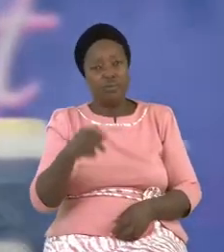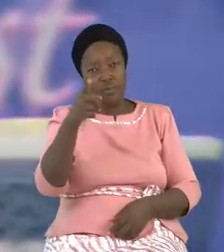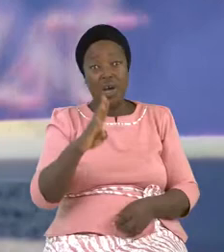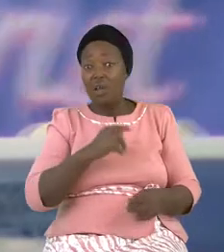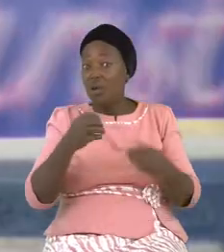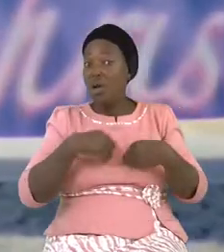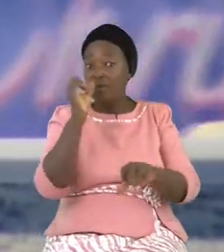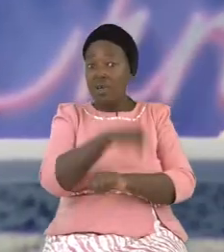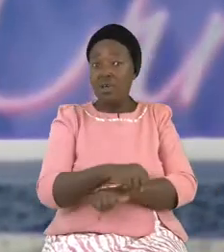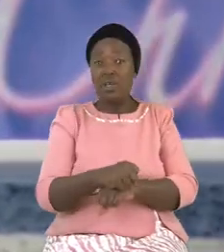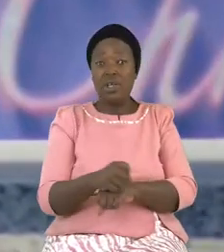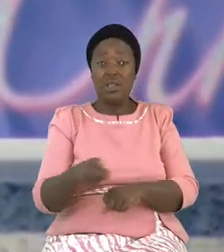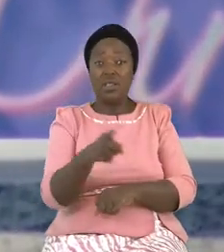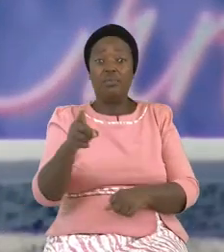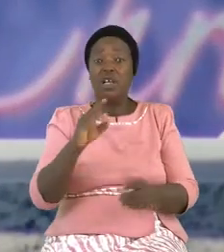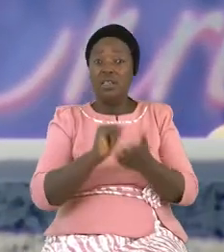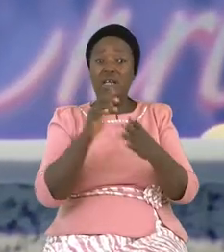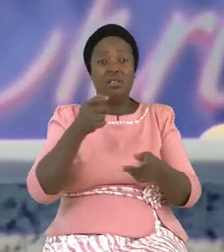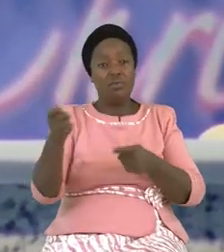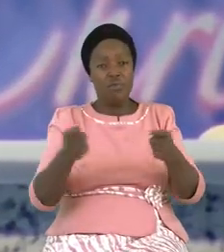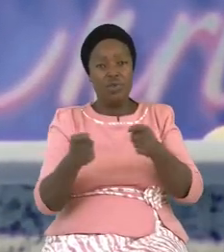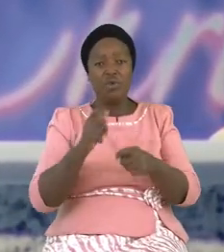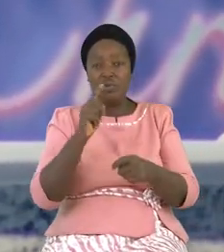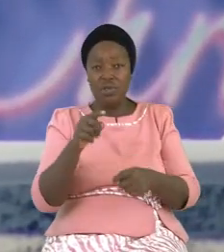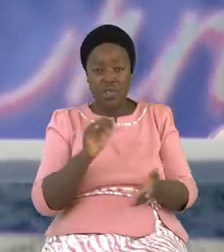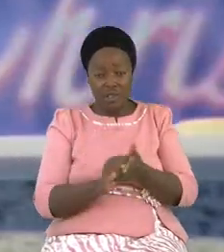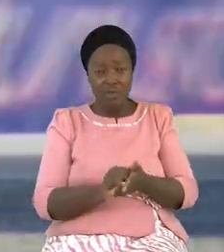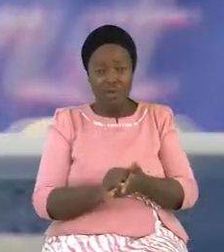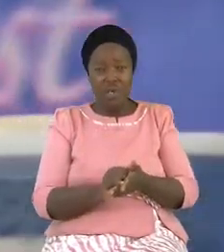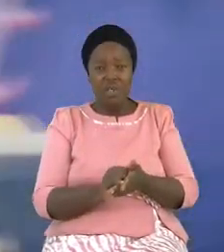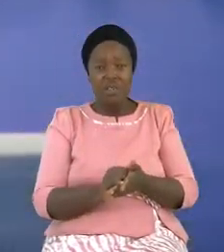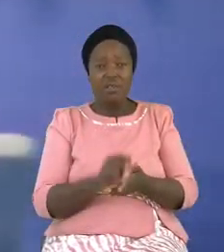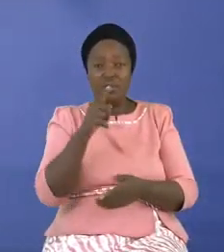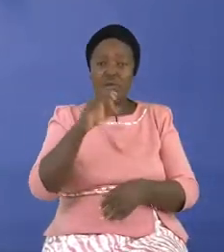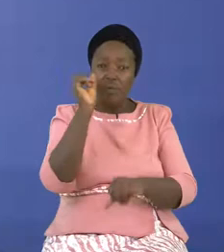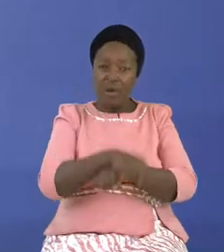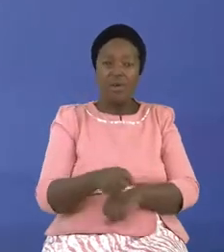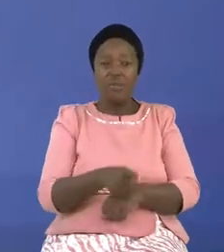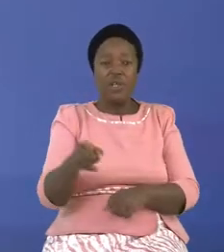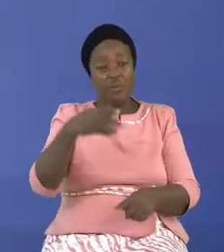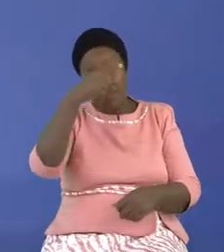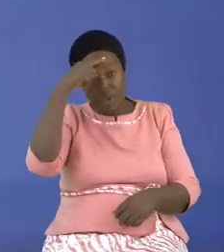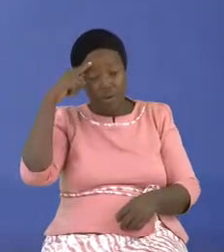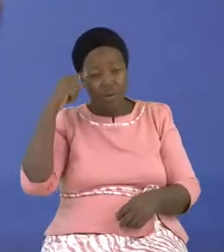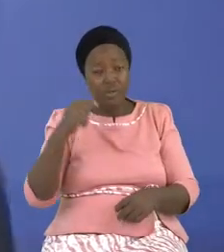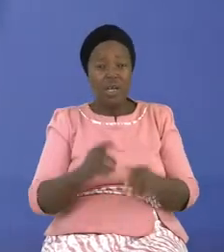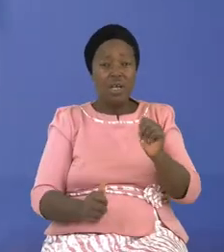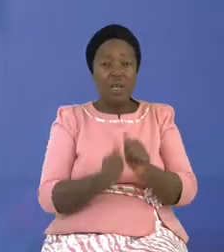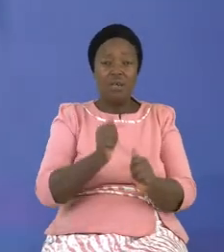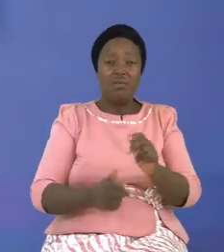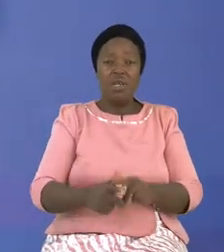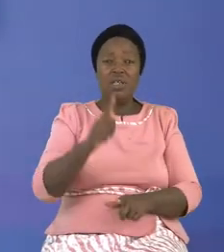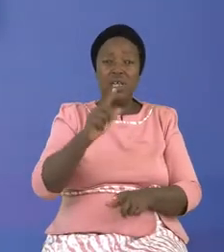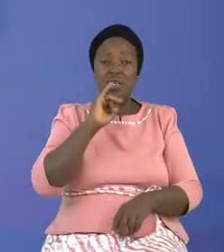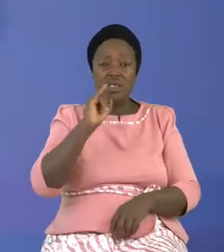them. That's dominion. Overcome them, because greater is he that is in